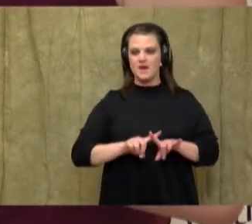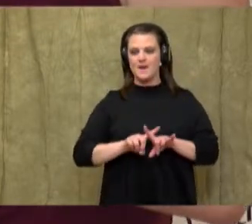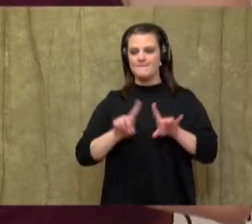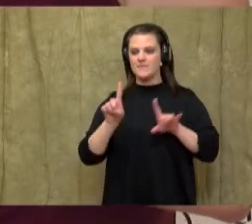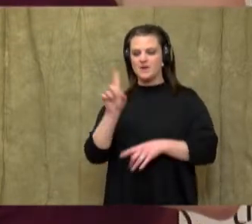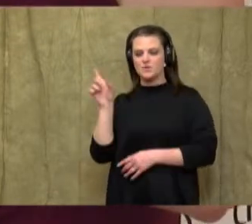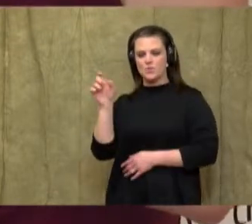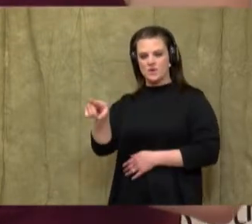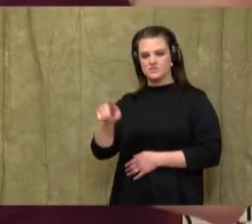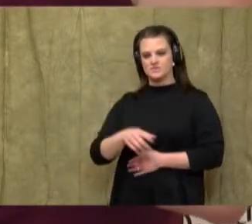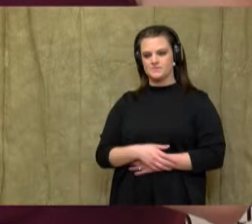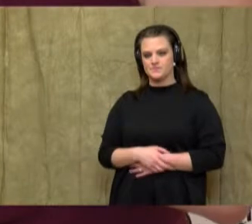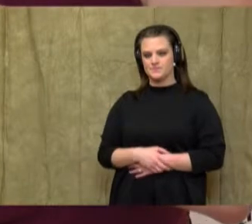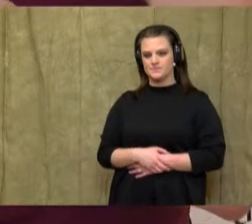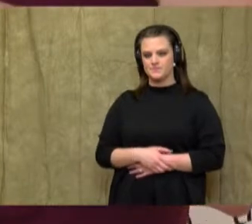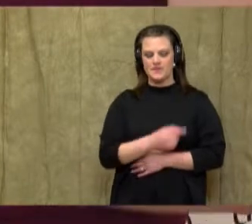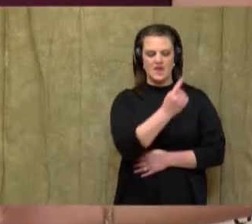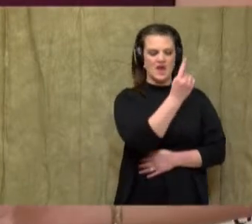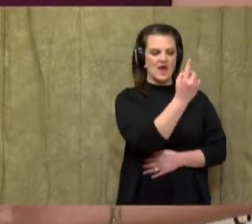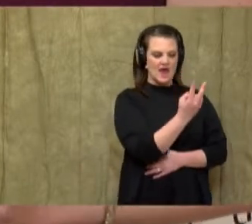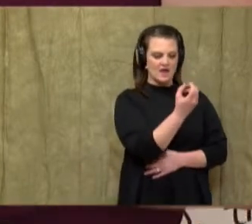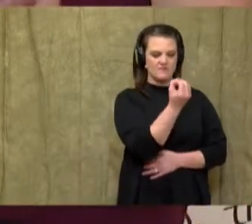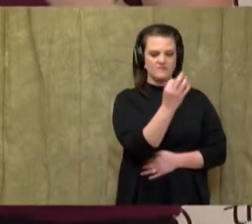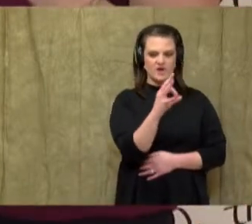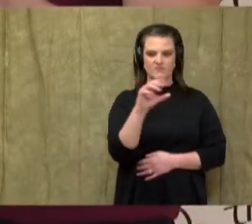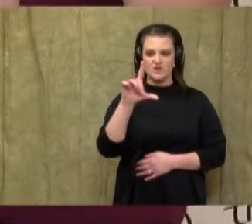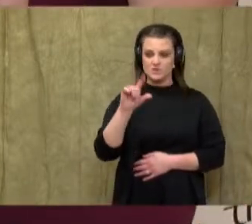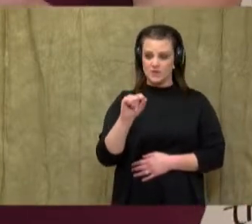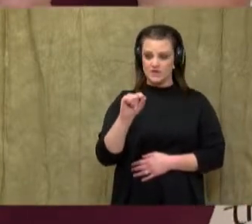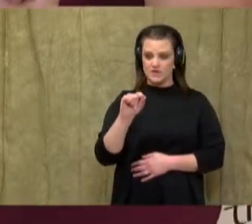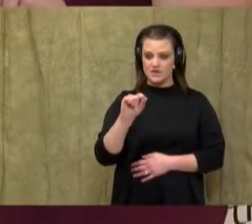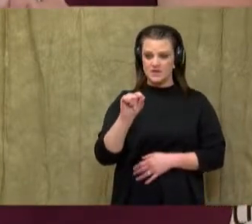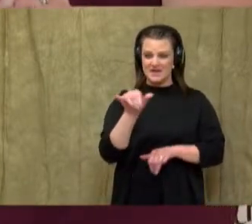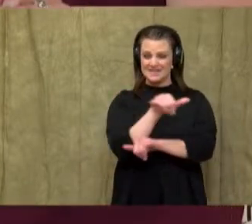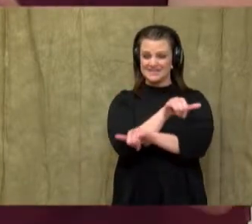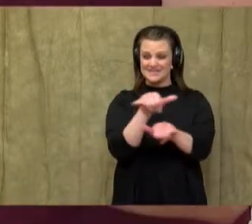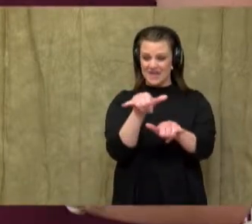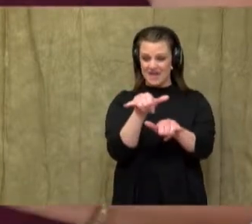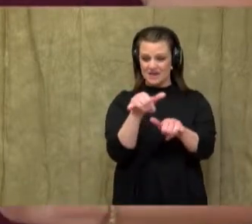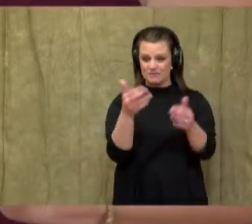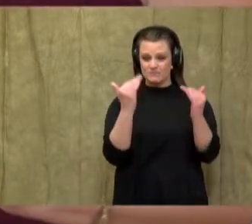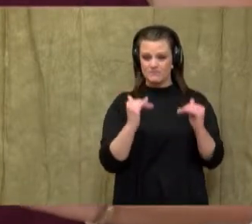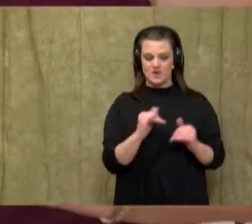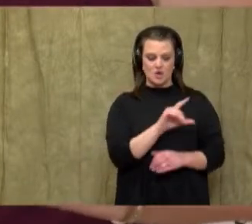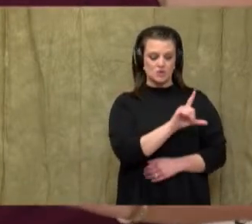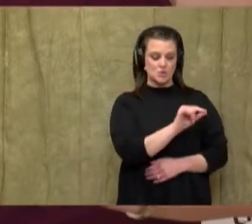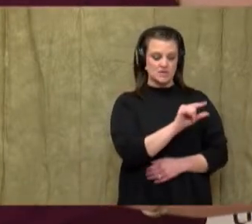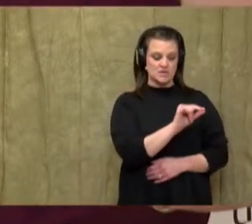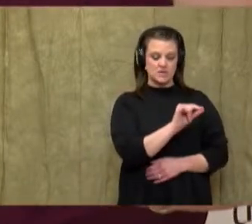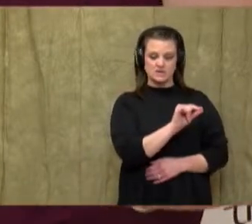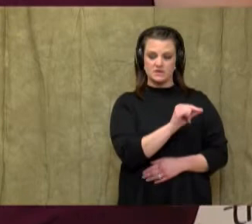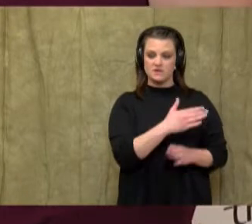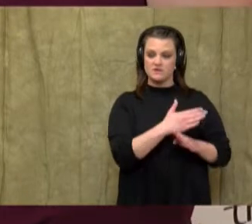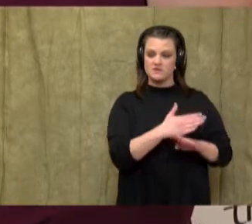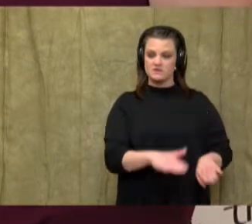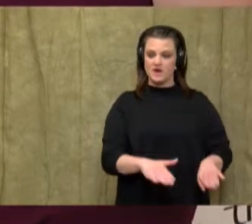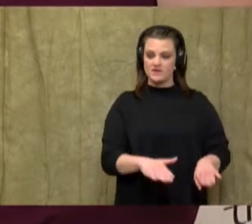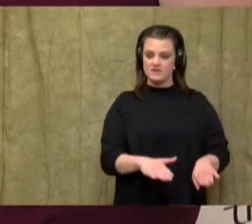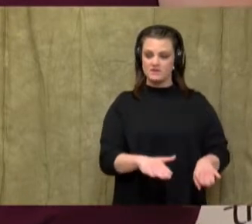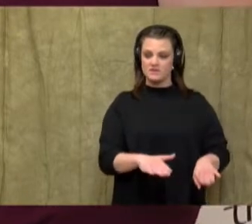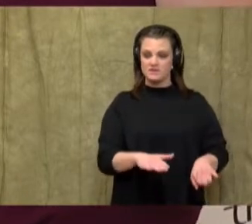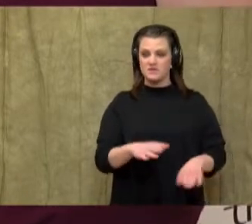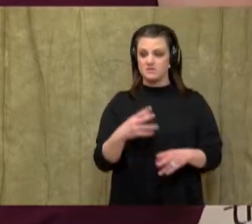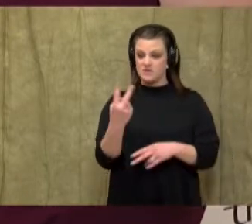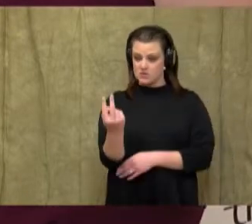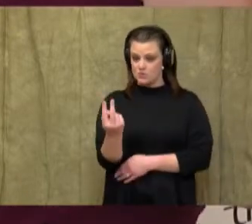ask you this. Is half of 20 the same thing as 20 divided